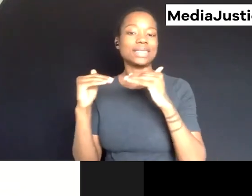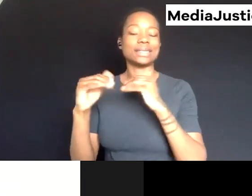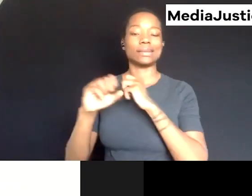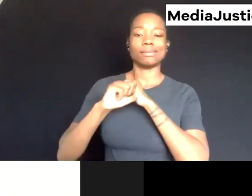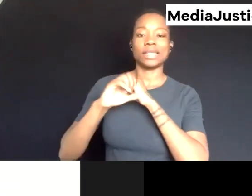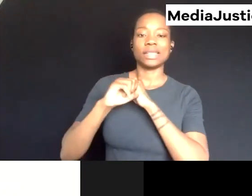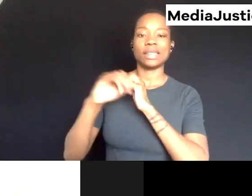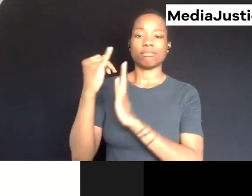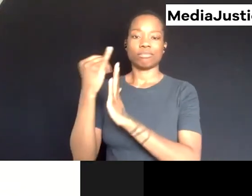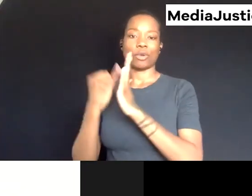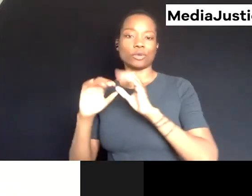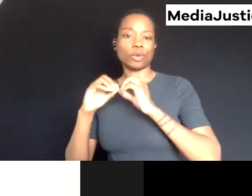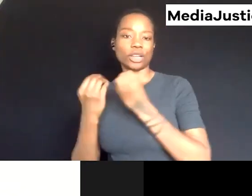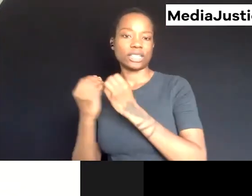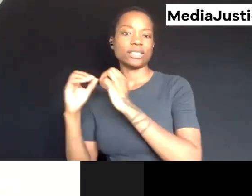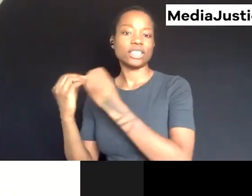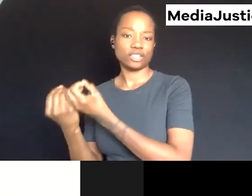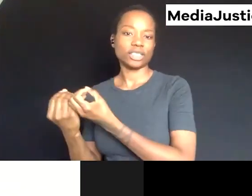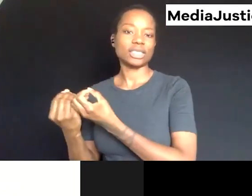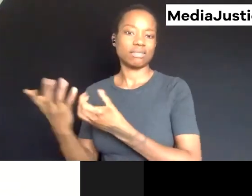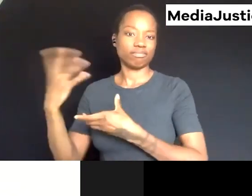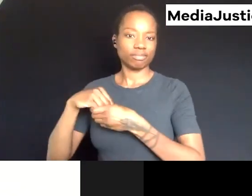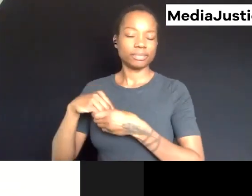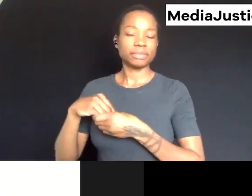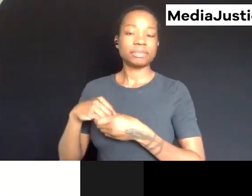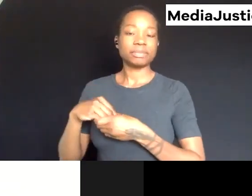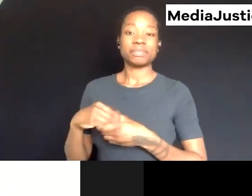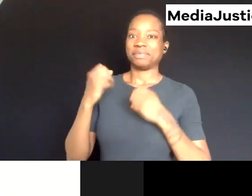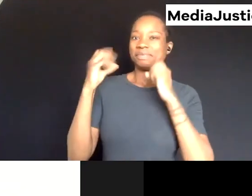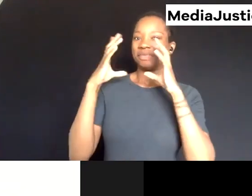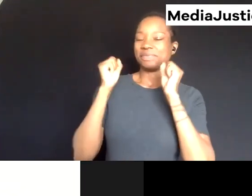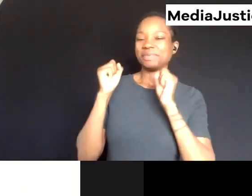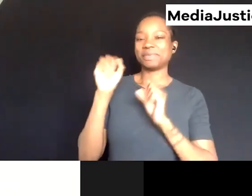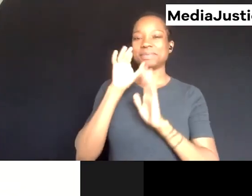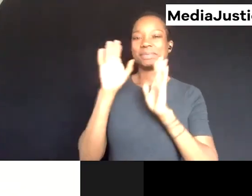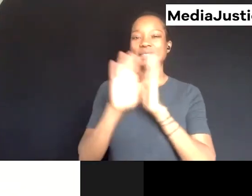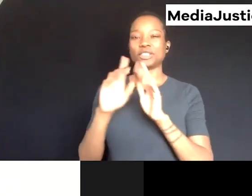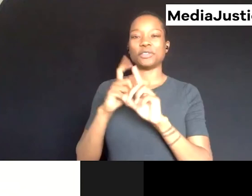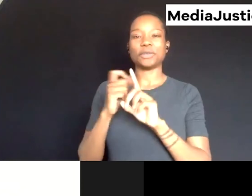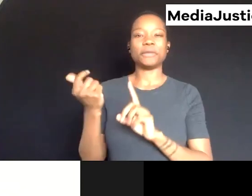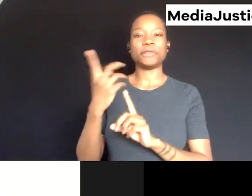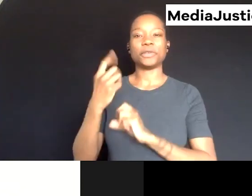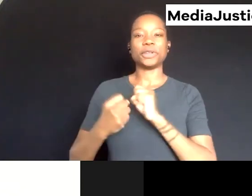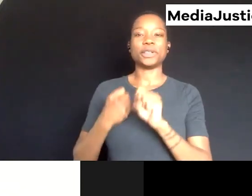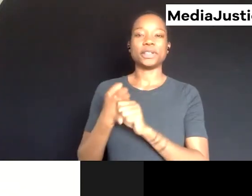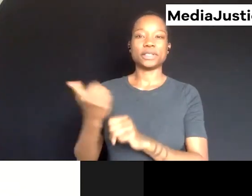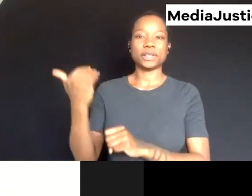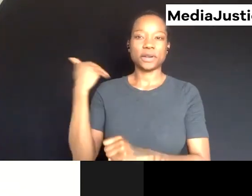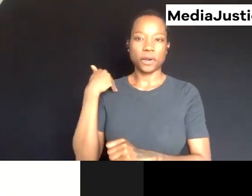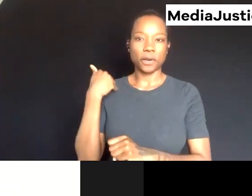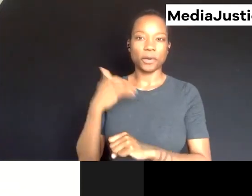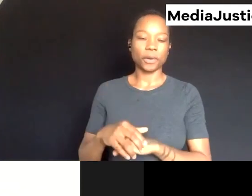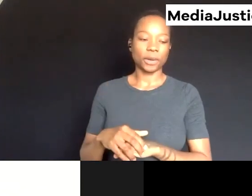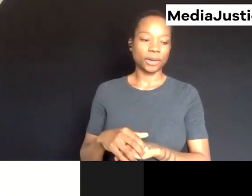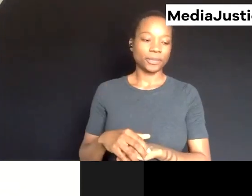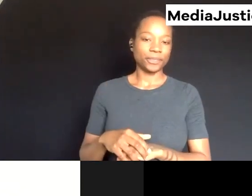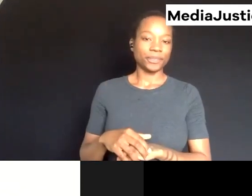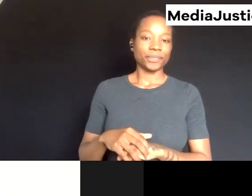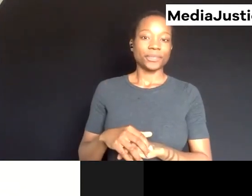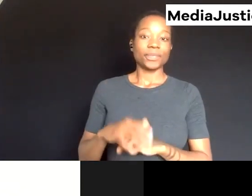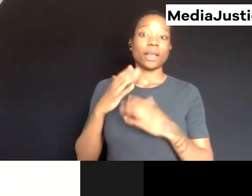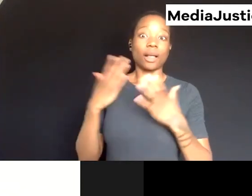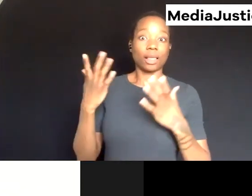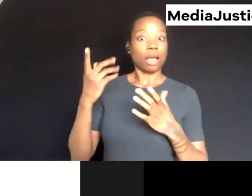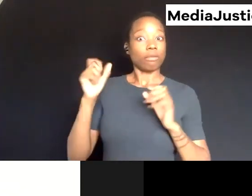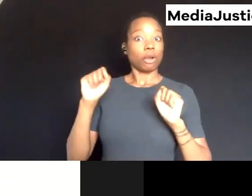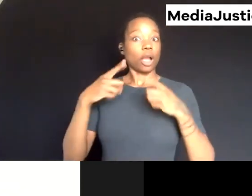wonderful picture from a convening that we had a couple years ago. And there's a lot that this movement has actually been able to accomplish over this period of